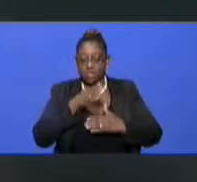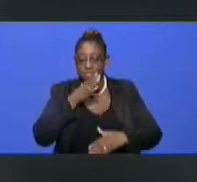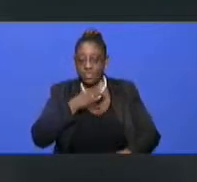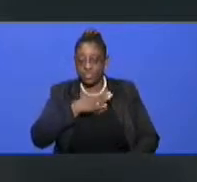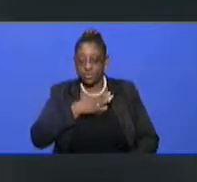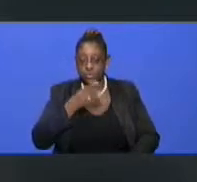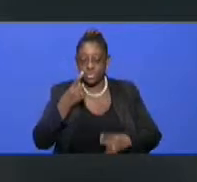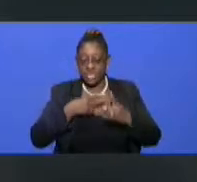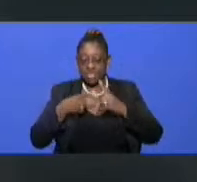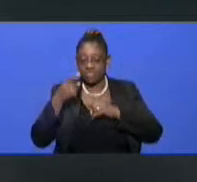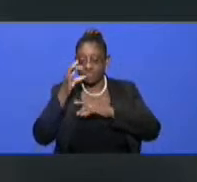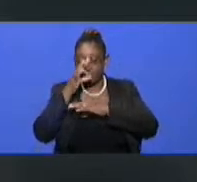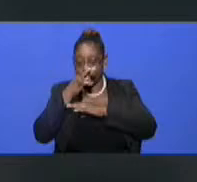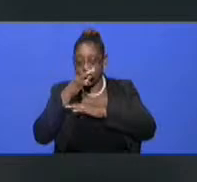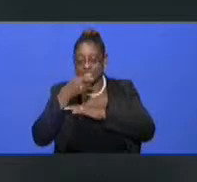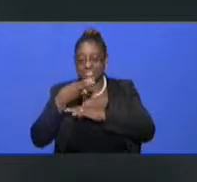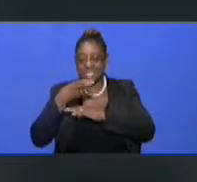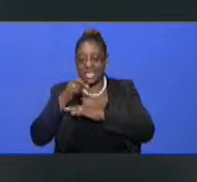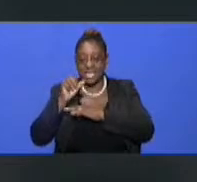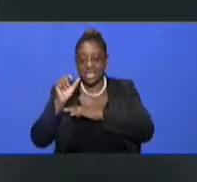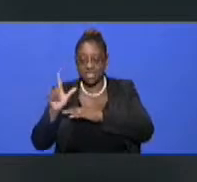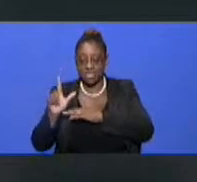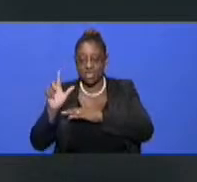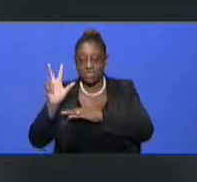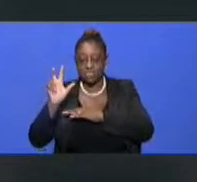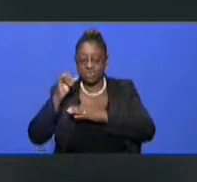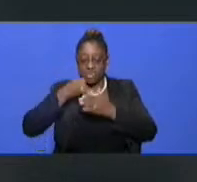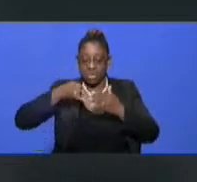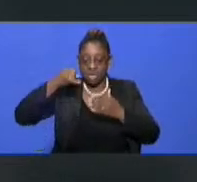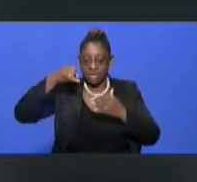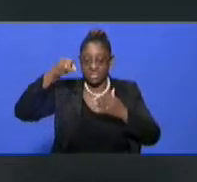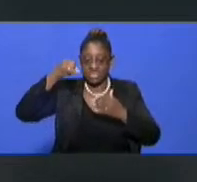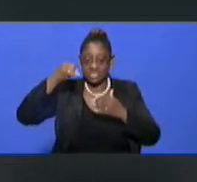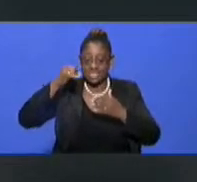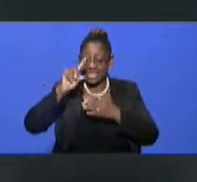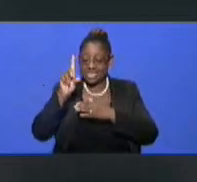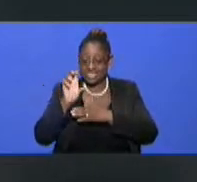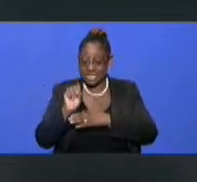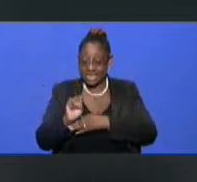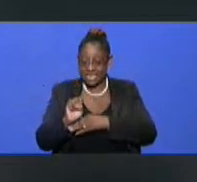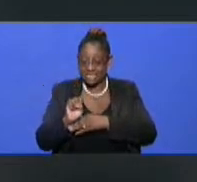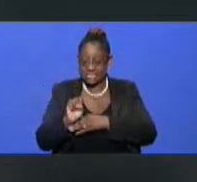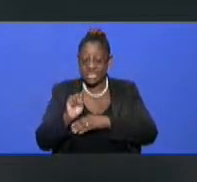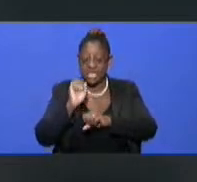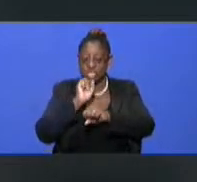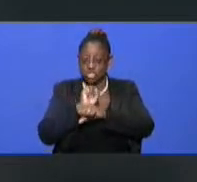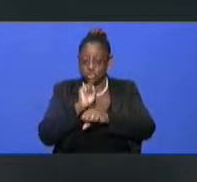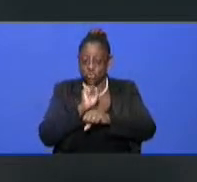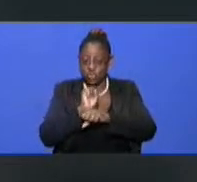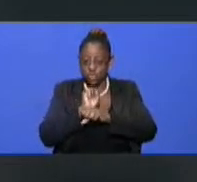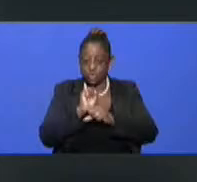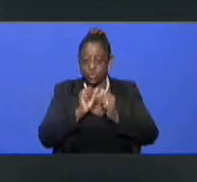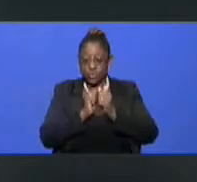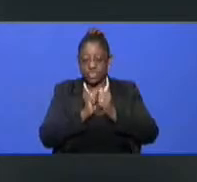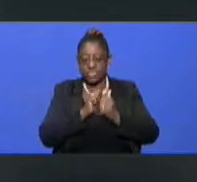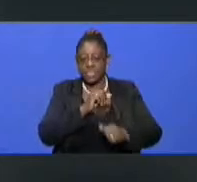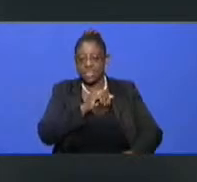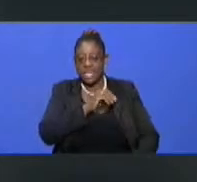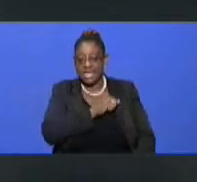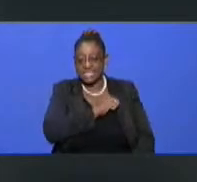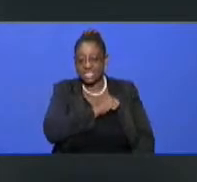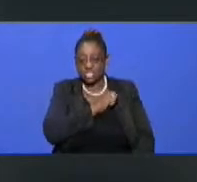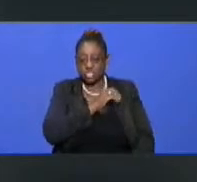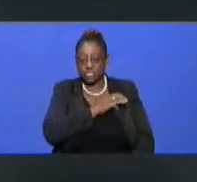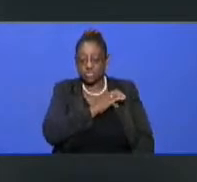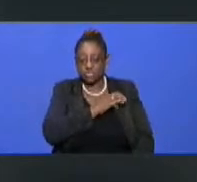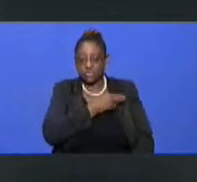from Fox Hill, was one of 3 original graphic artists at ZNS TV. She worked along with the late Derek Bain and Anastasia